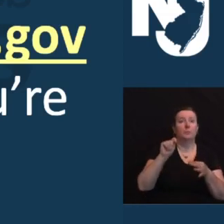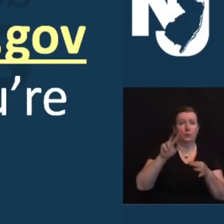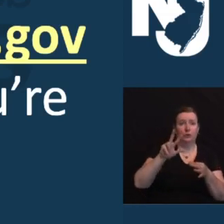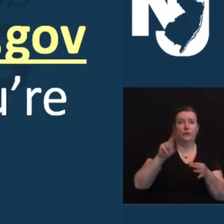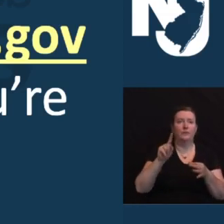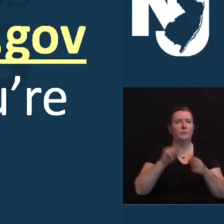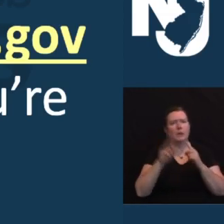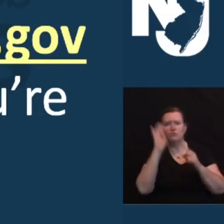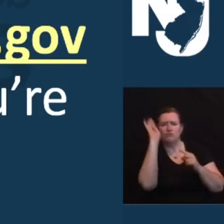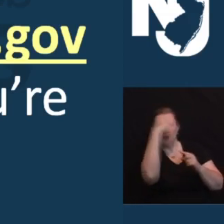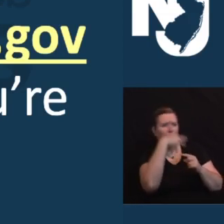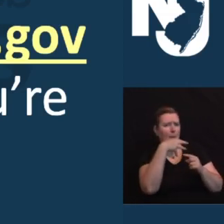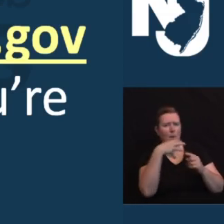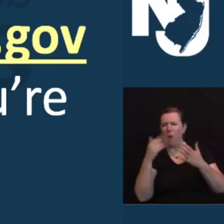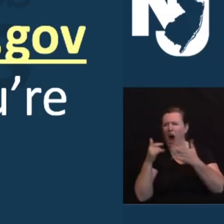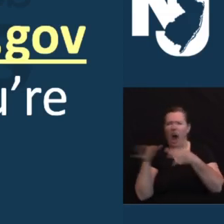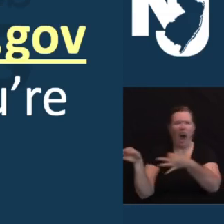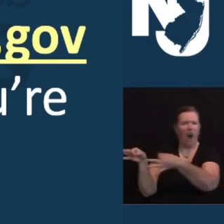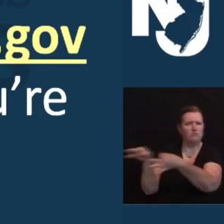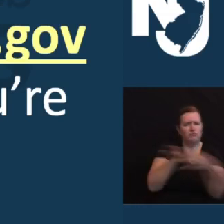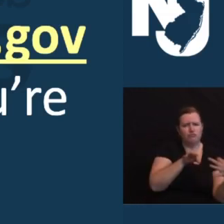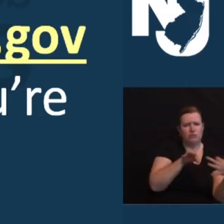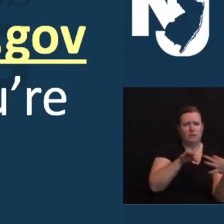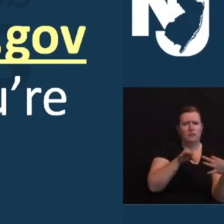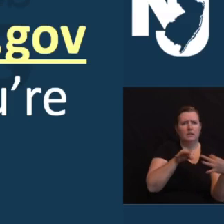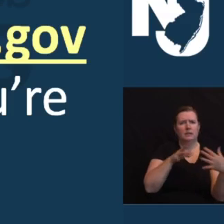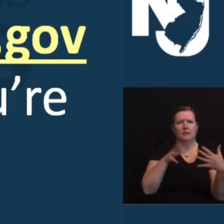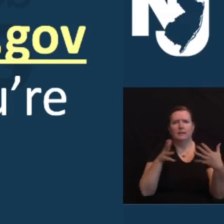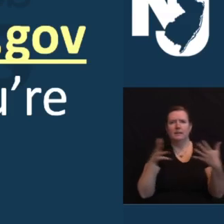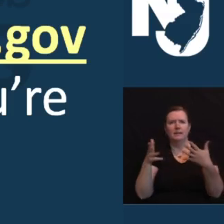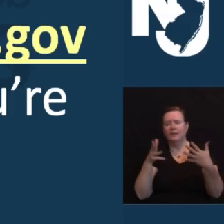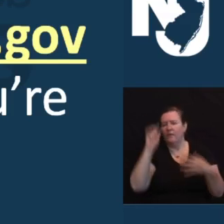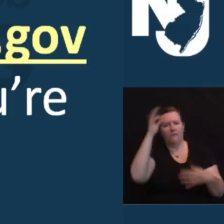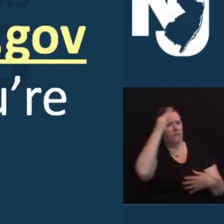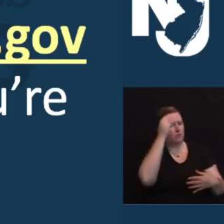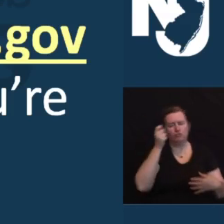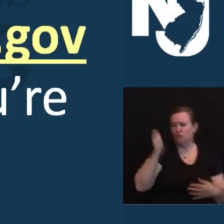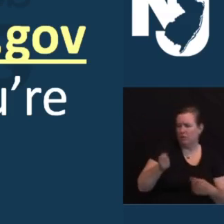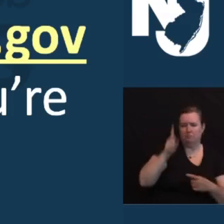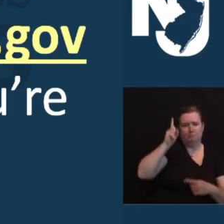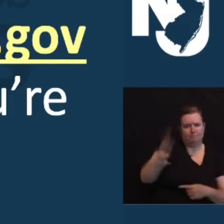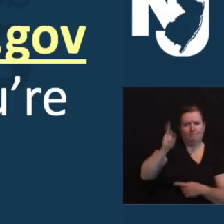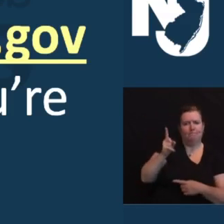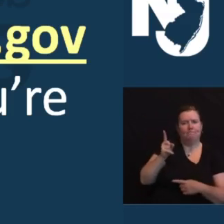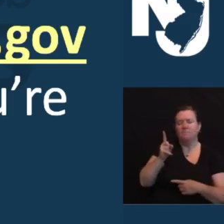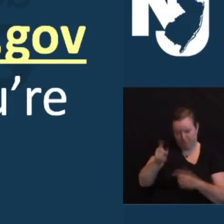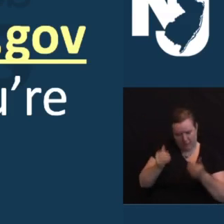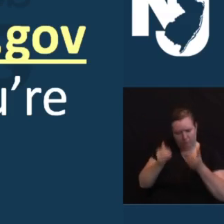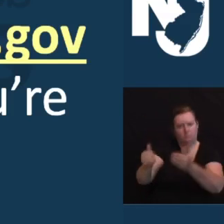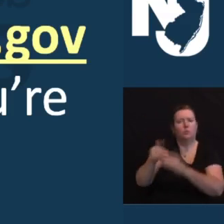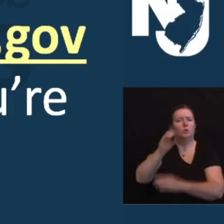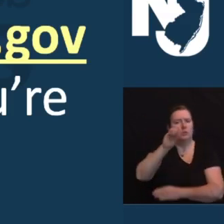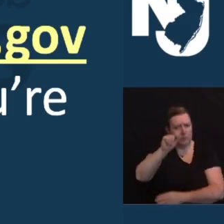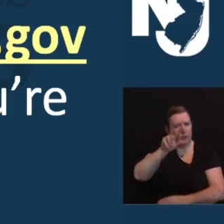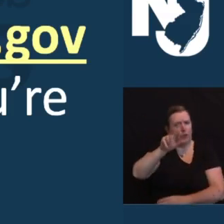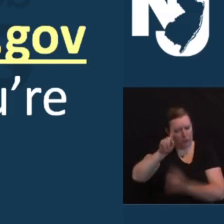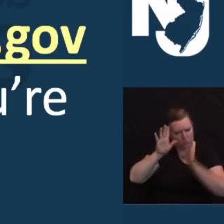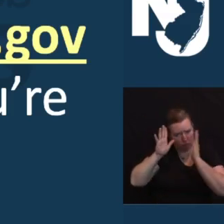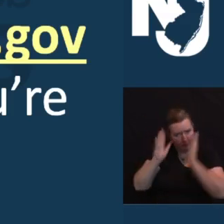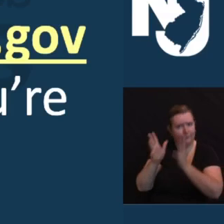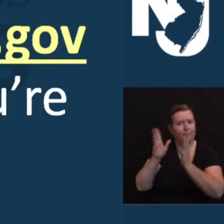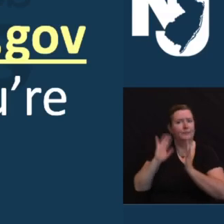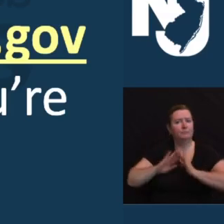September 30. Then a federal judge said, actually, you can't do that. You got to go to October 31st. And then even the Secretary of the Department of Commerce said it would